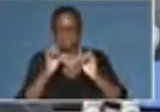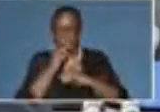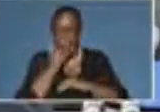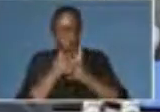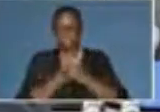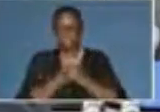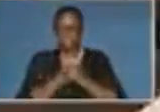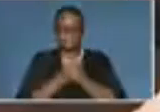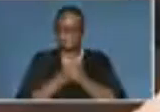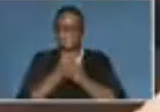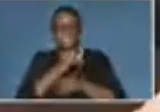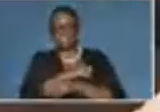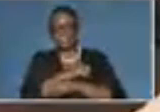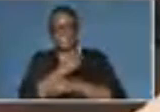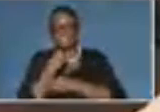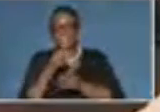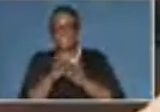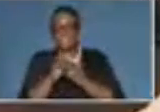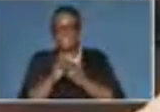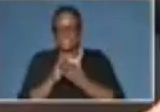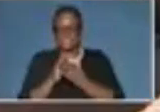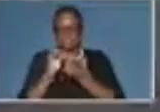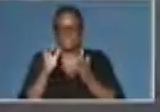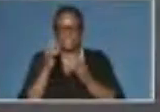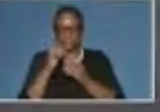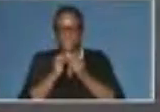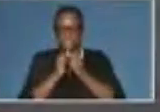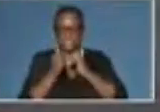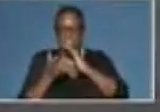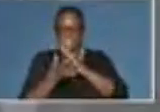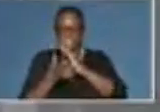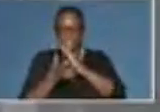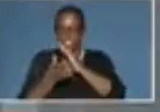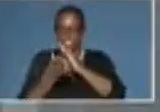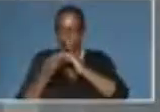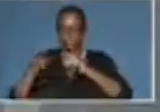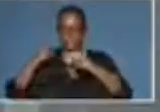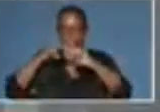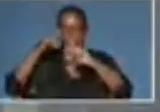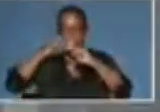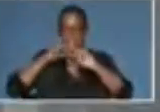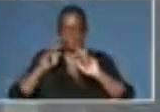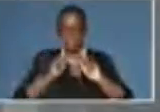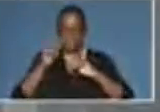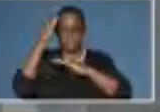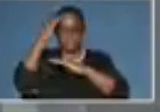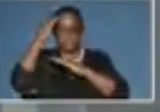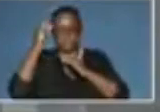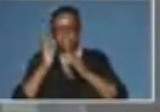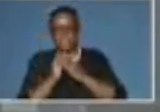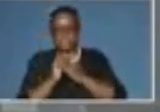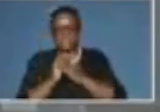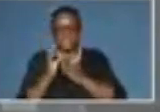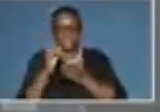Further, Smith notes that thanks to steady upgrades and technology improvements at the office, residents can have full confidence that there's little chance